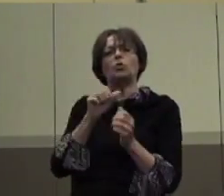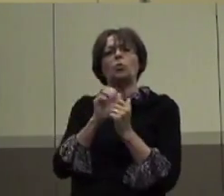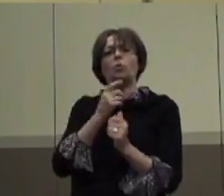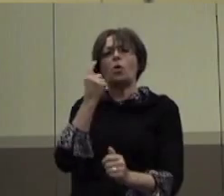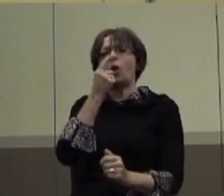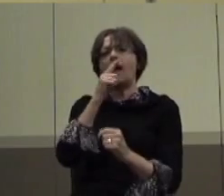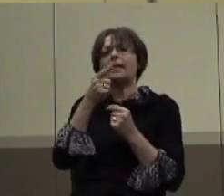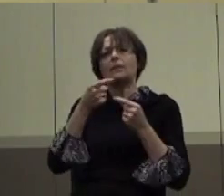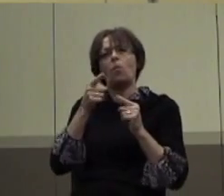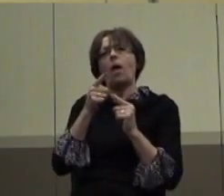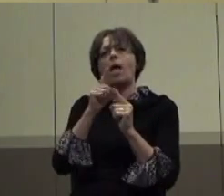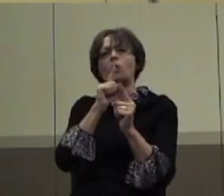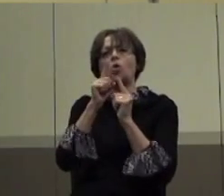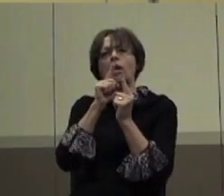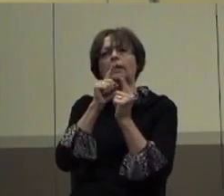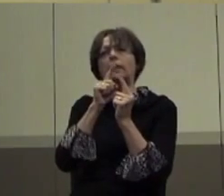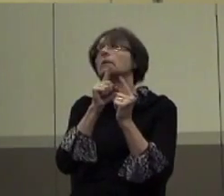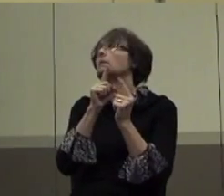when we are talking?